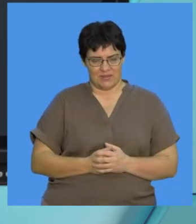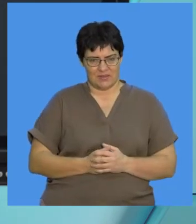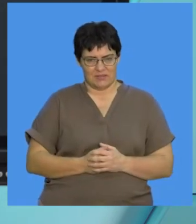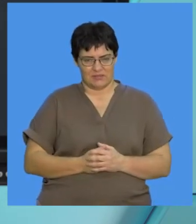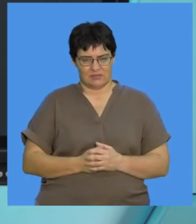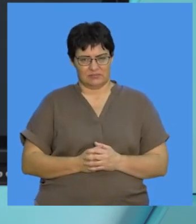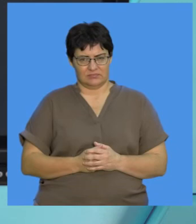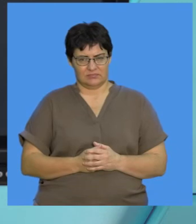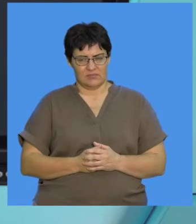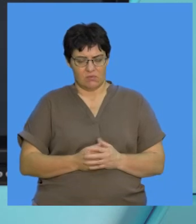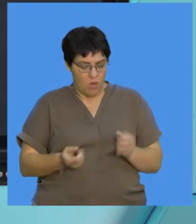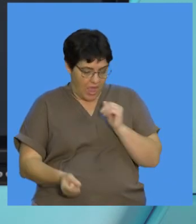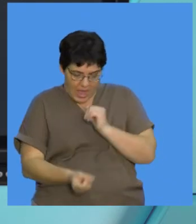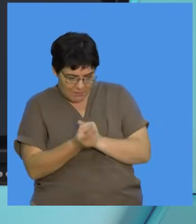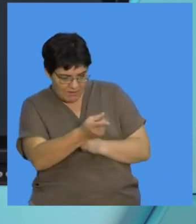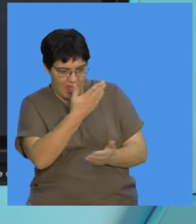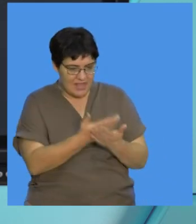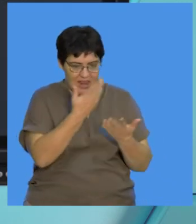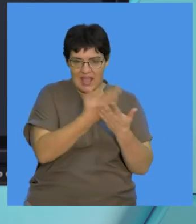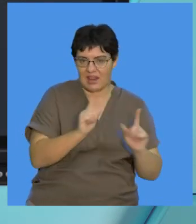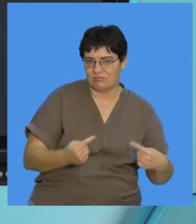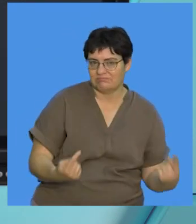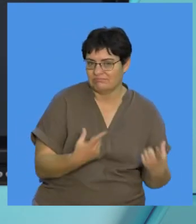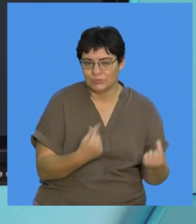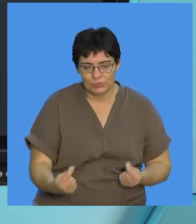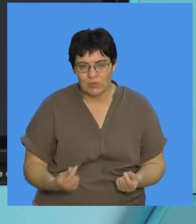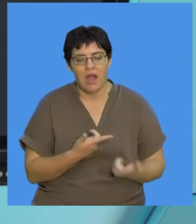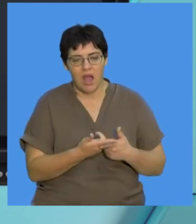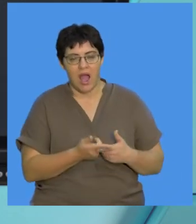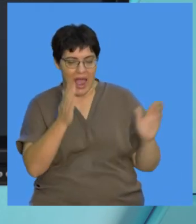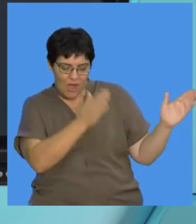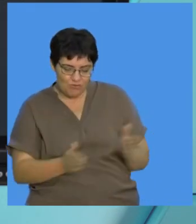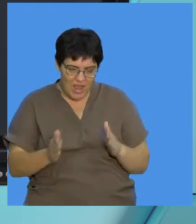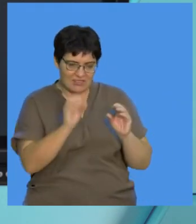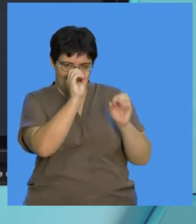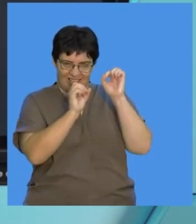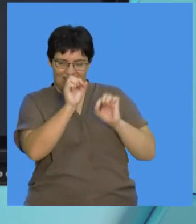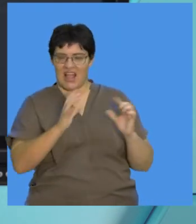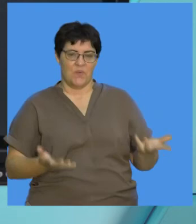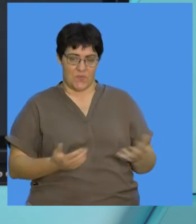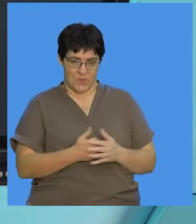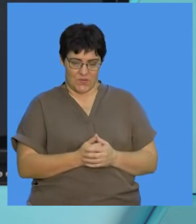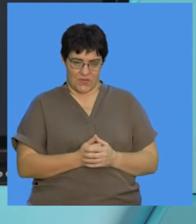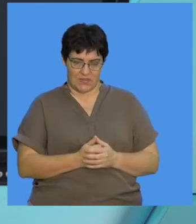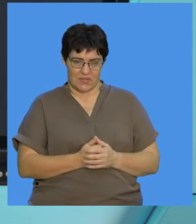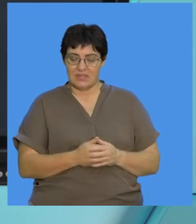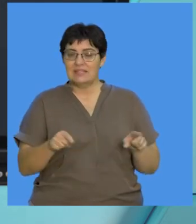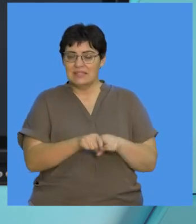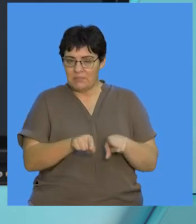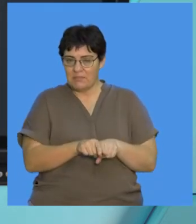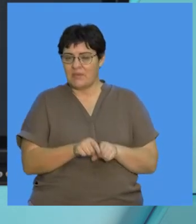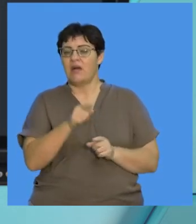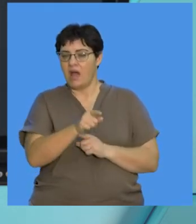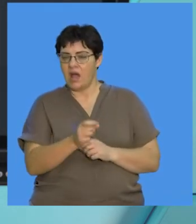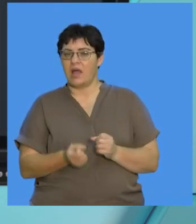whatever happens to it, is based on how these particles are arranged. It could also relate to, you know, the state in which it occurs